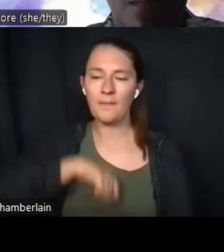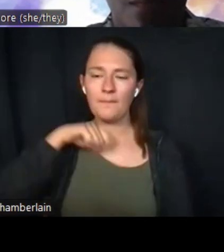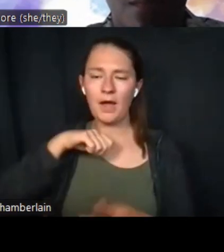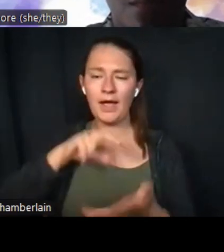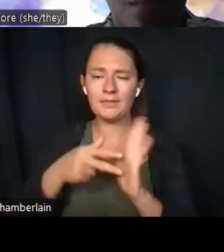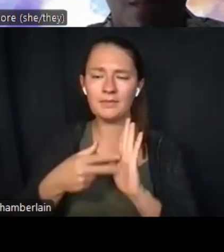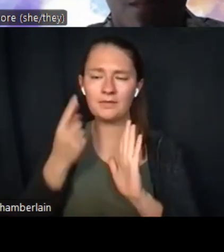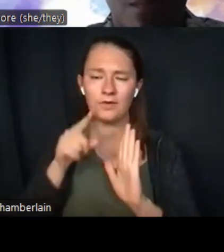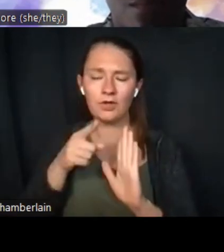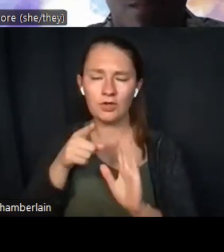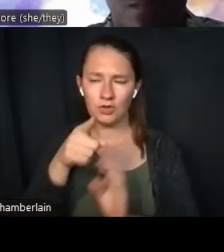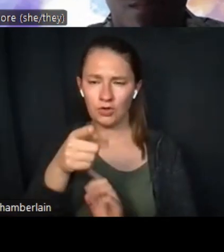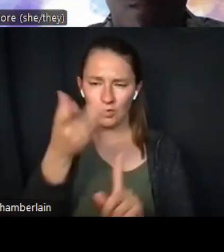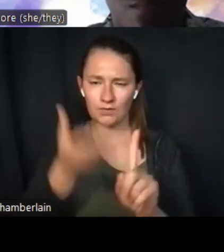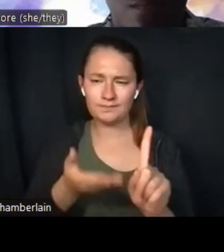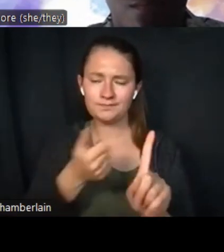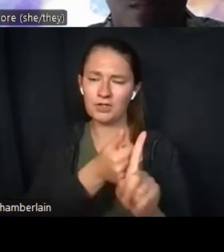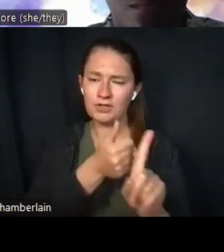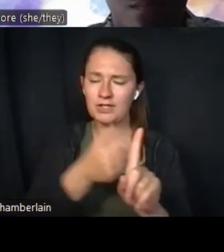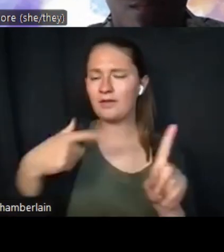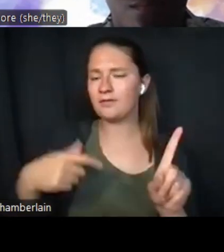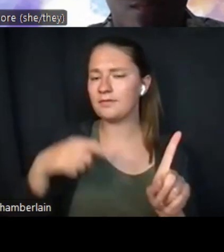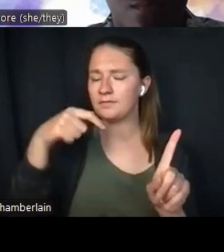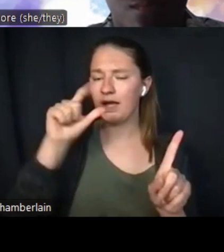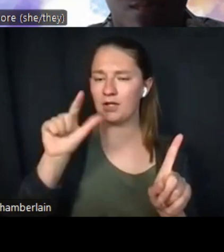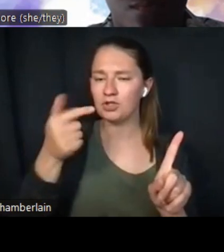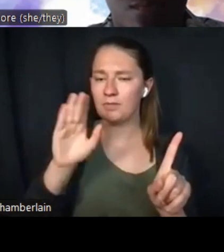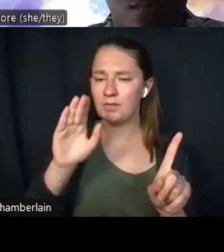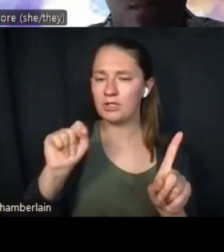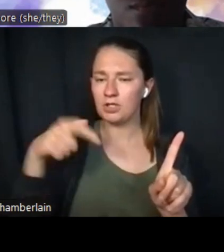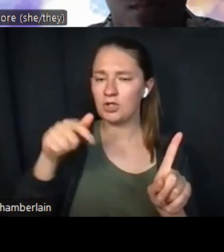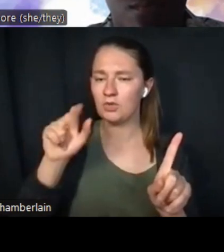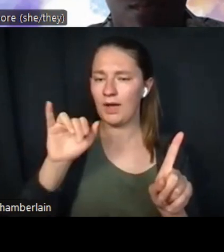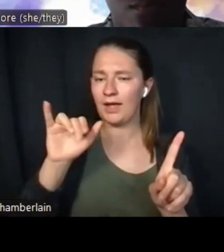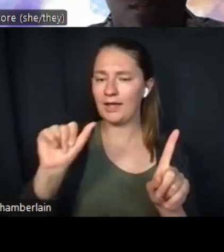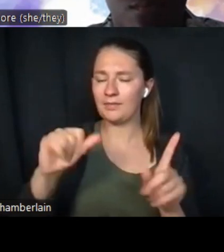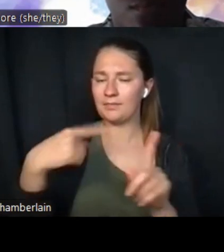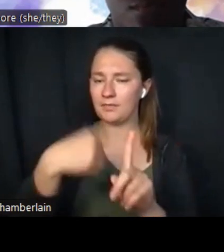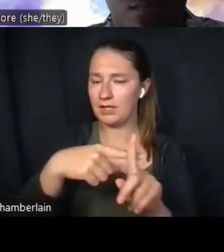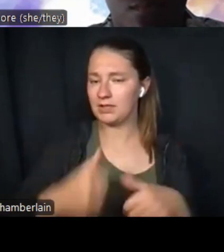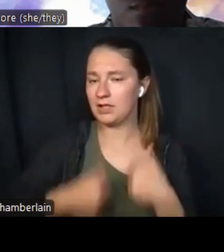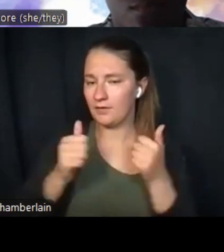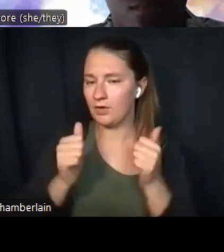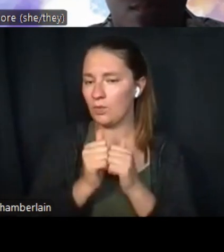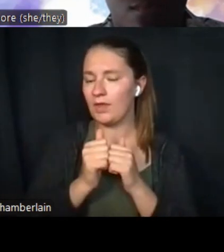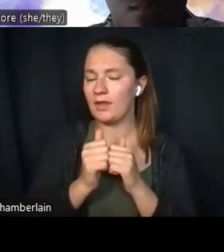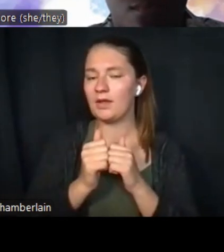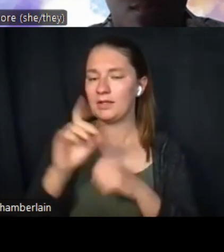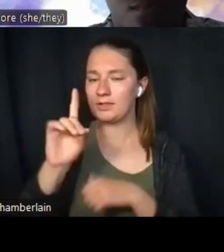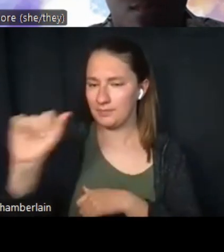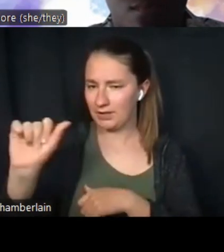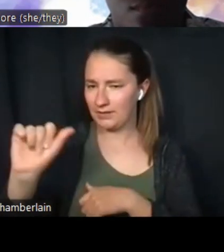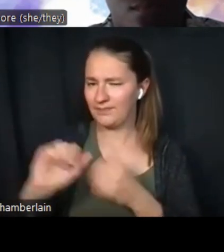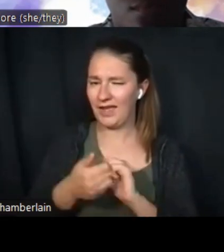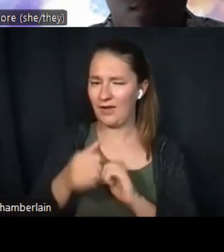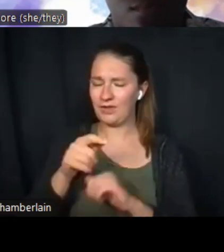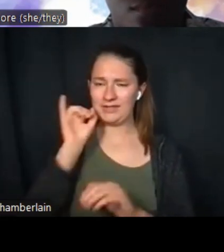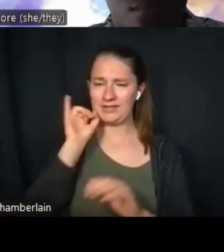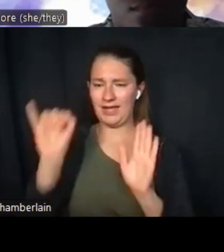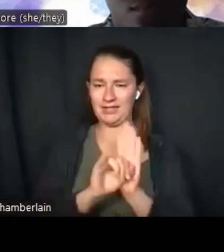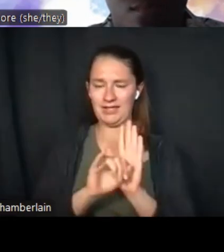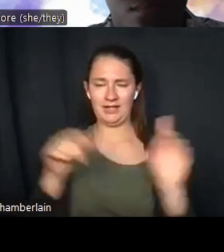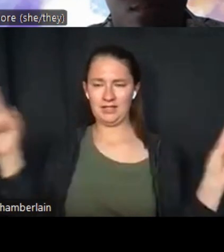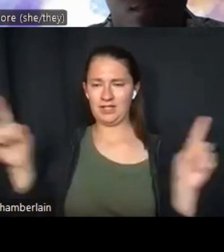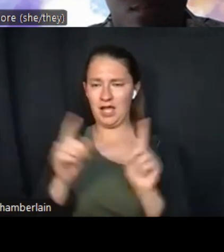is LGBTQIA plus and living with a disability? How have these intersecting identities shaped the way you experience and engage with the